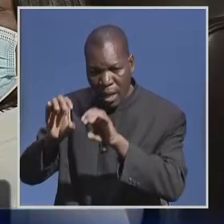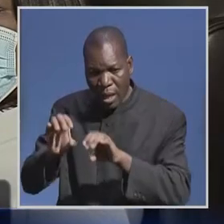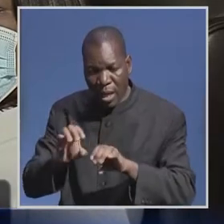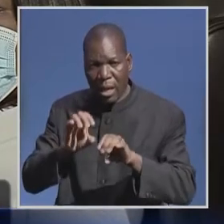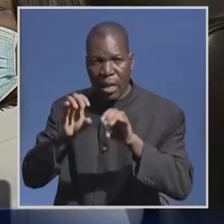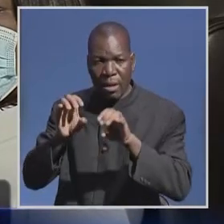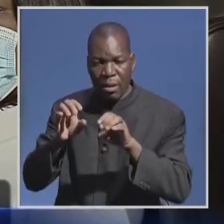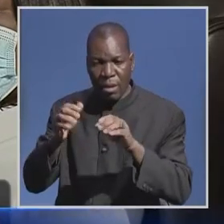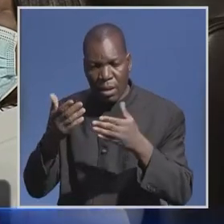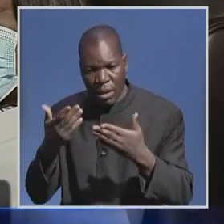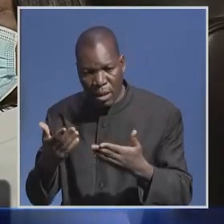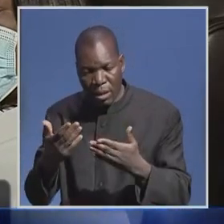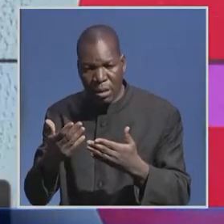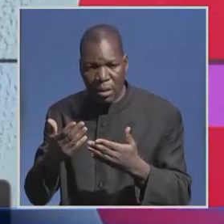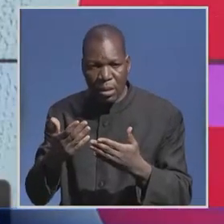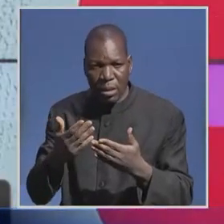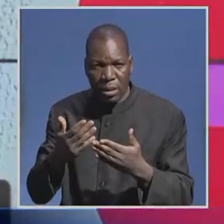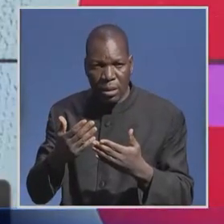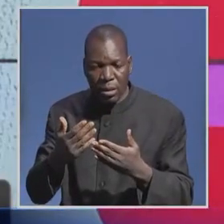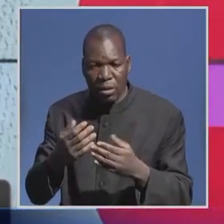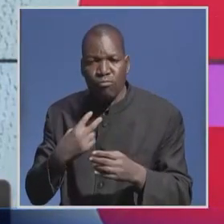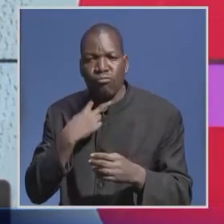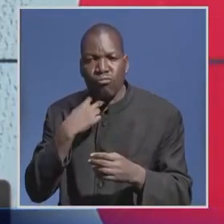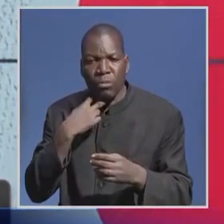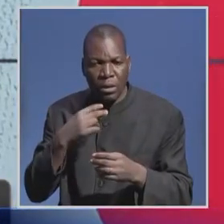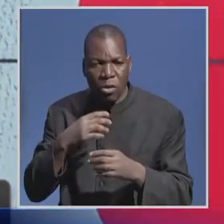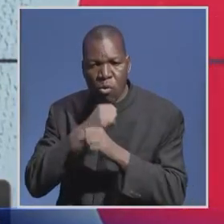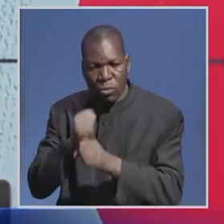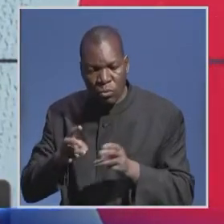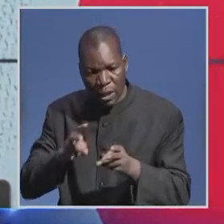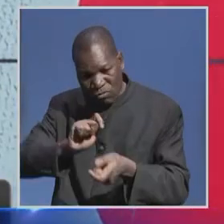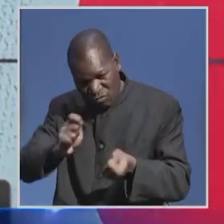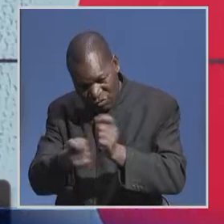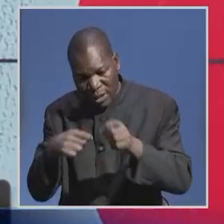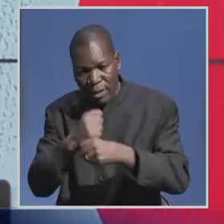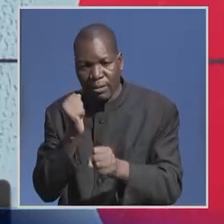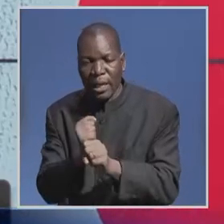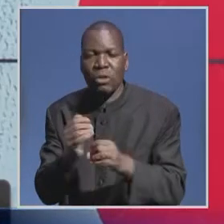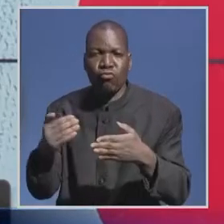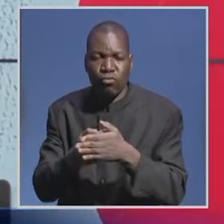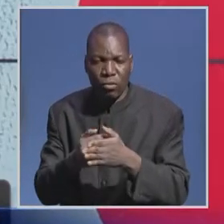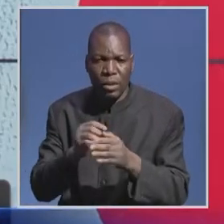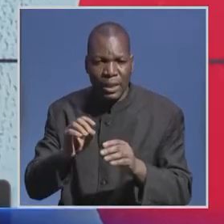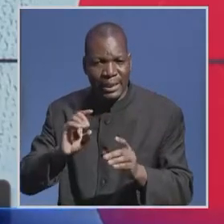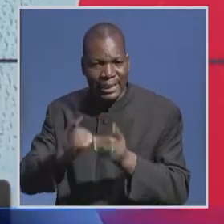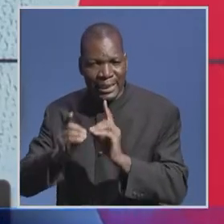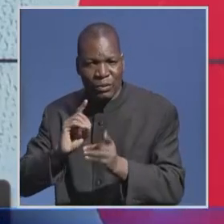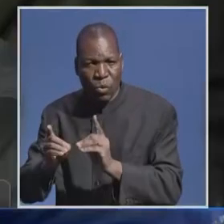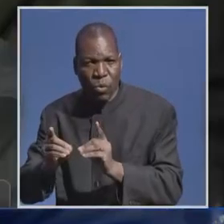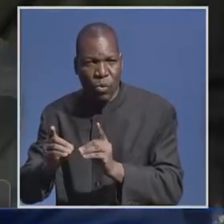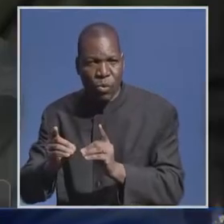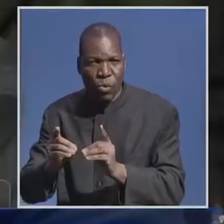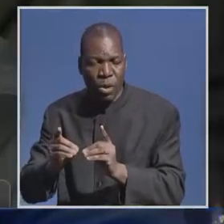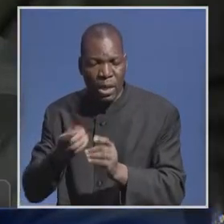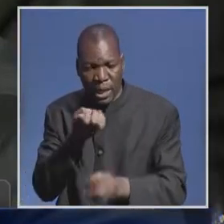the analog audio content into digital. And so as we speak, since then,